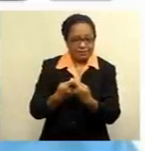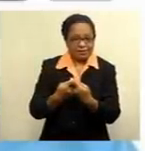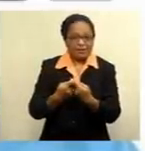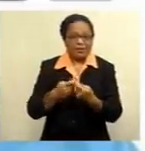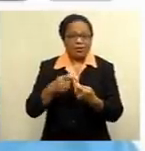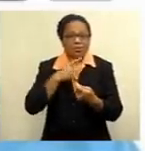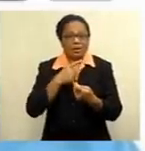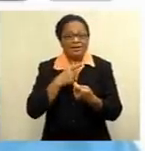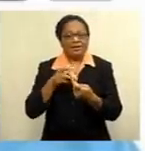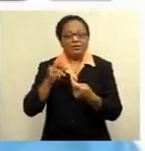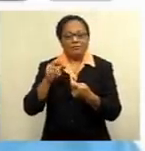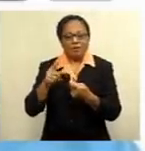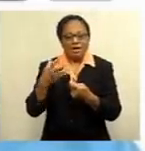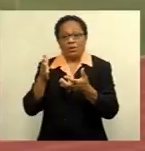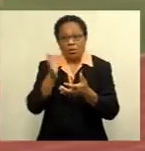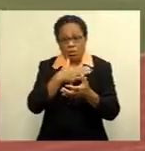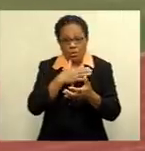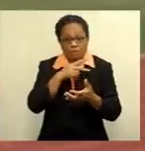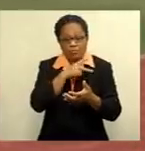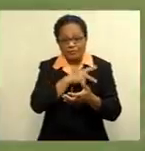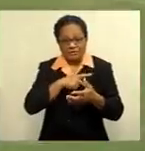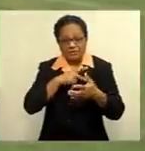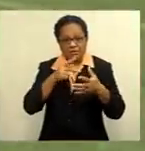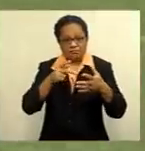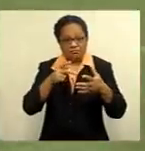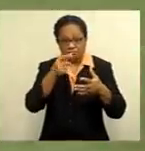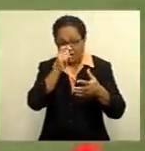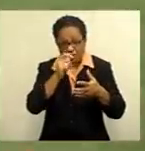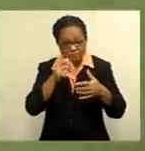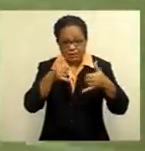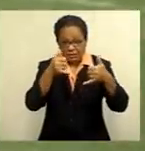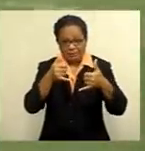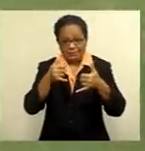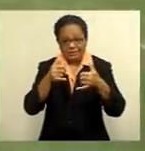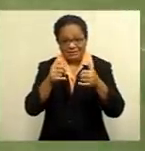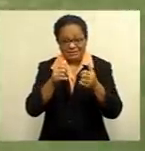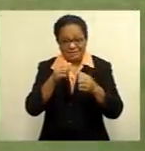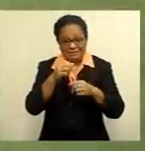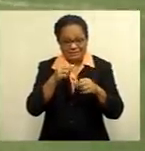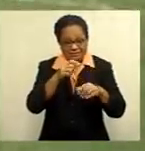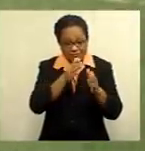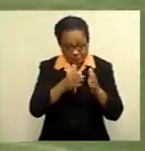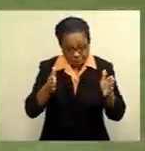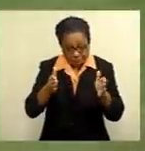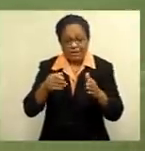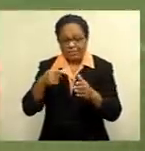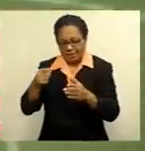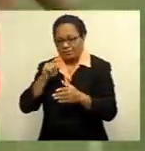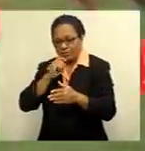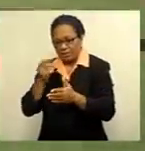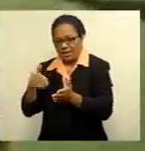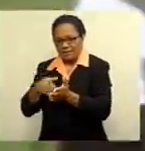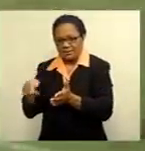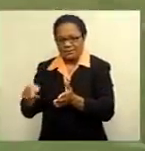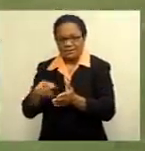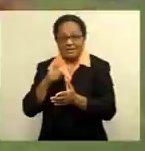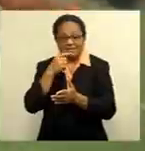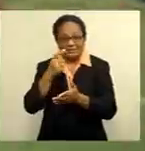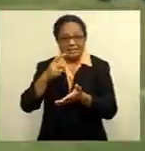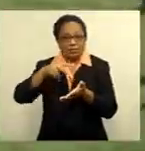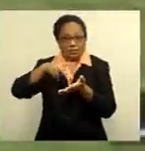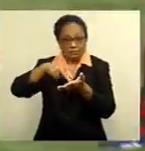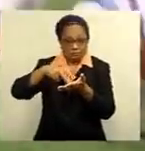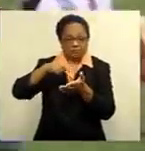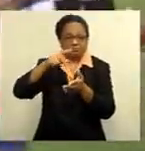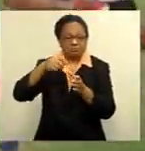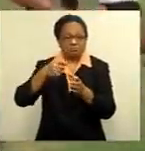window, given that now the Fiji Bati coach Joe Rabele says preparation for the Rugby League World Cup continue as